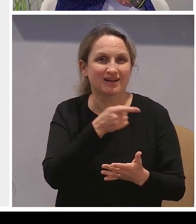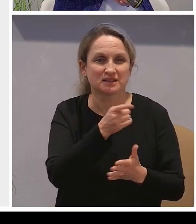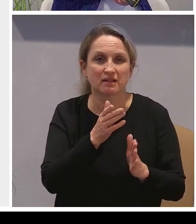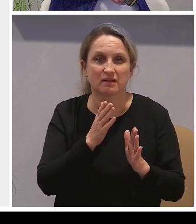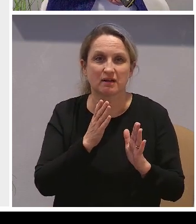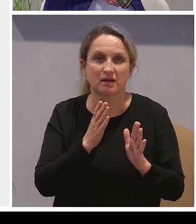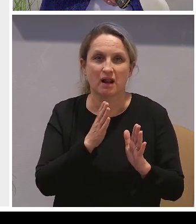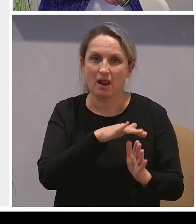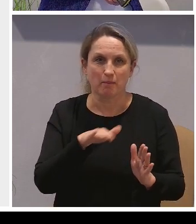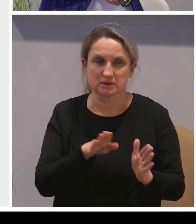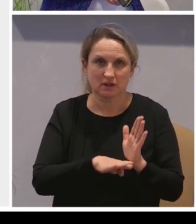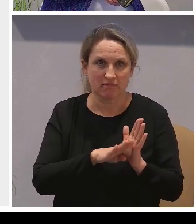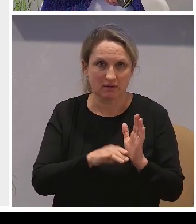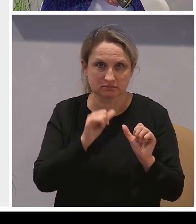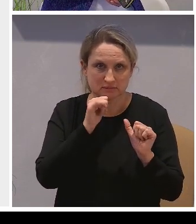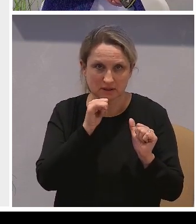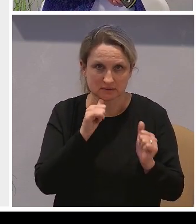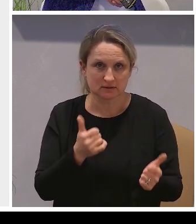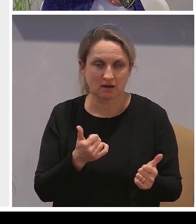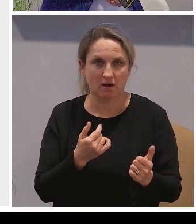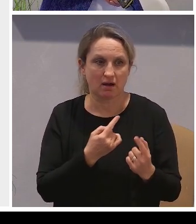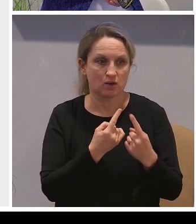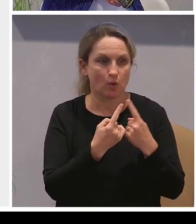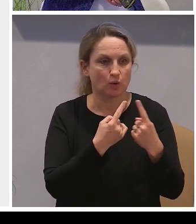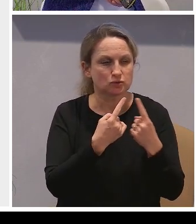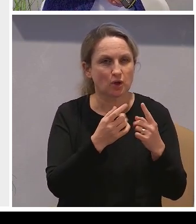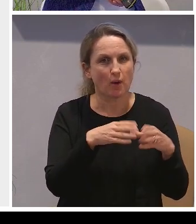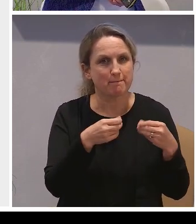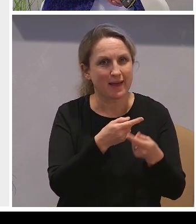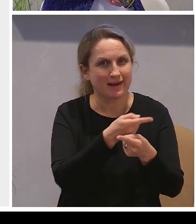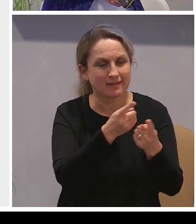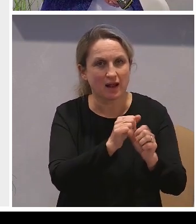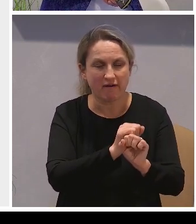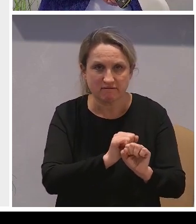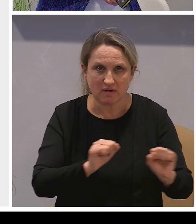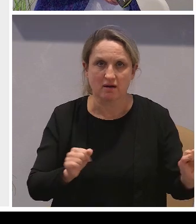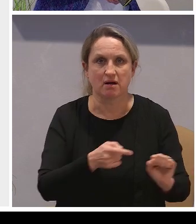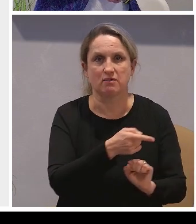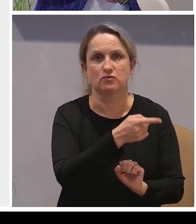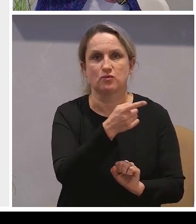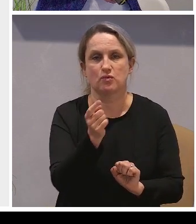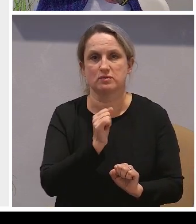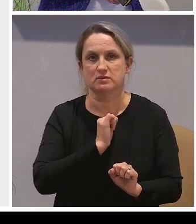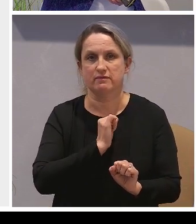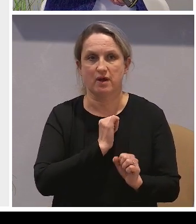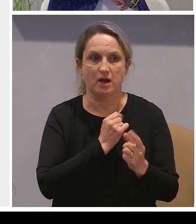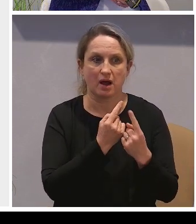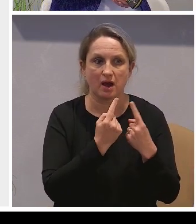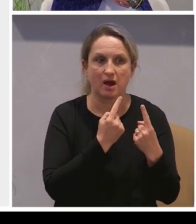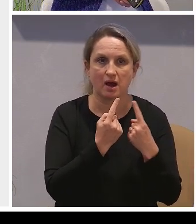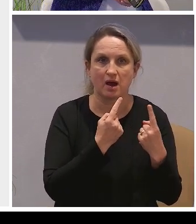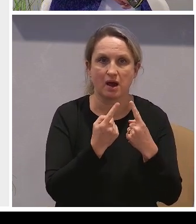then we know that these women can't have children in a regular way, so